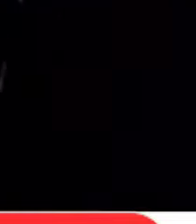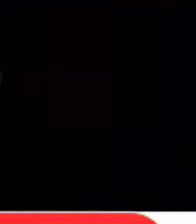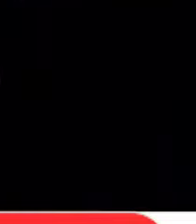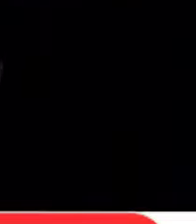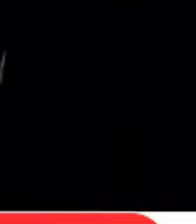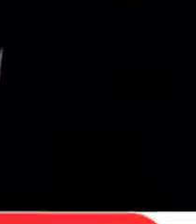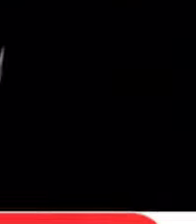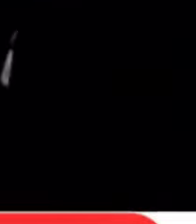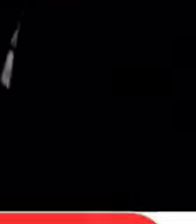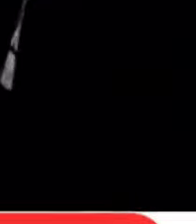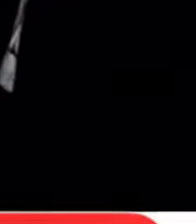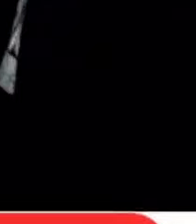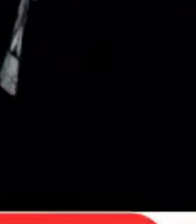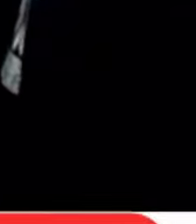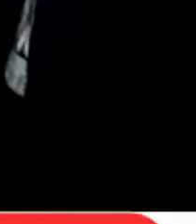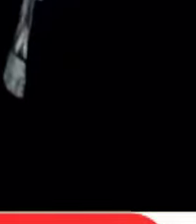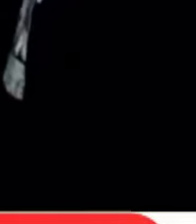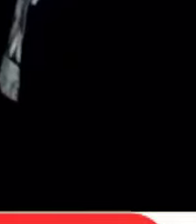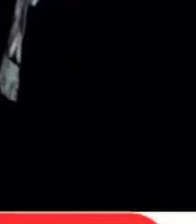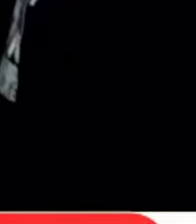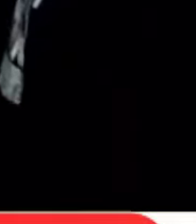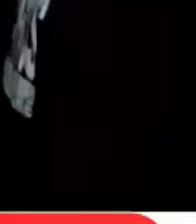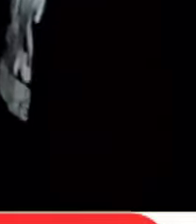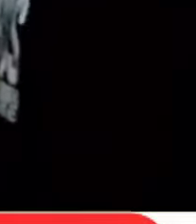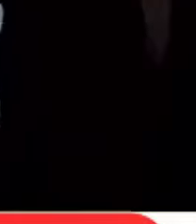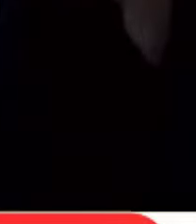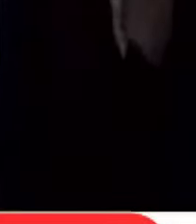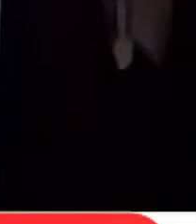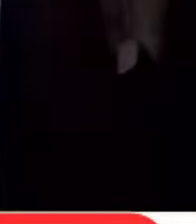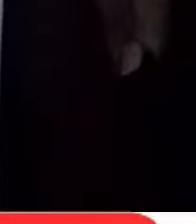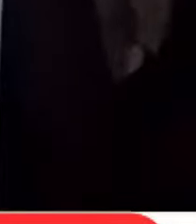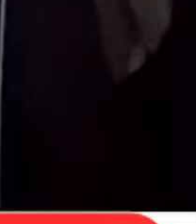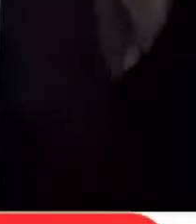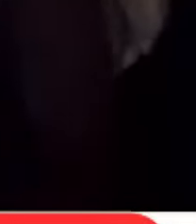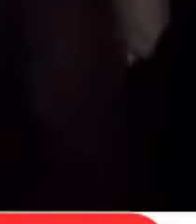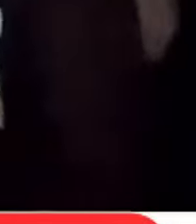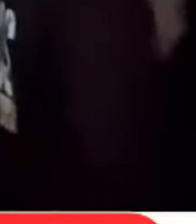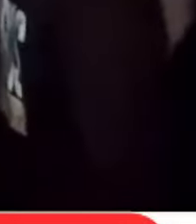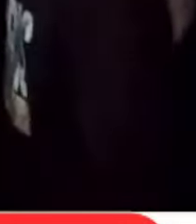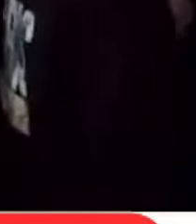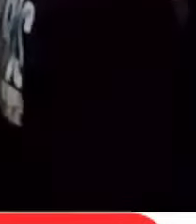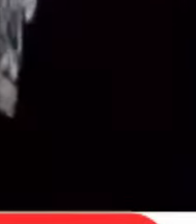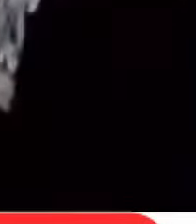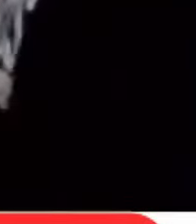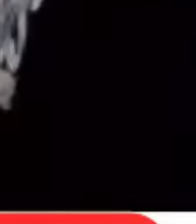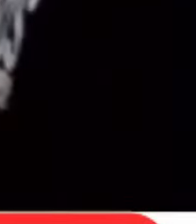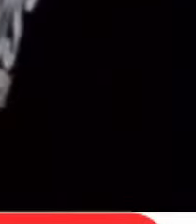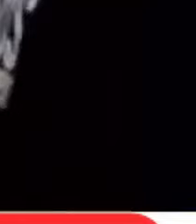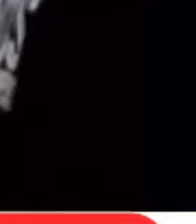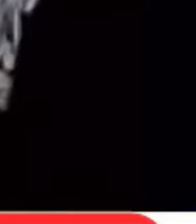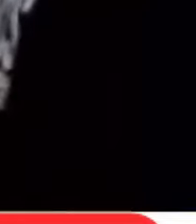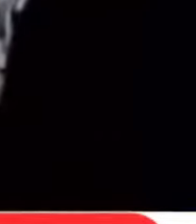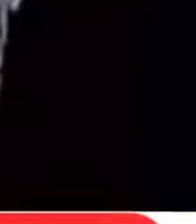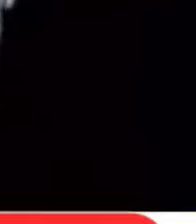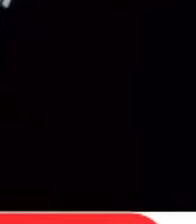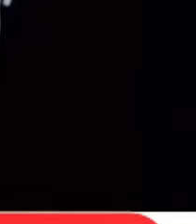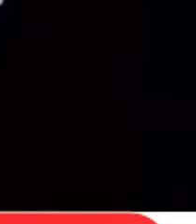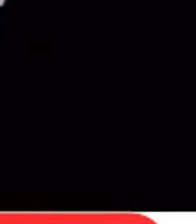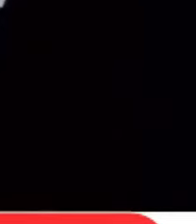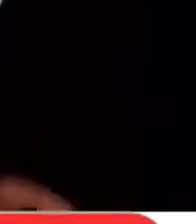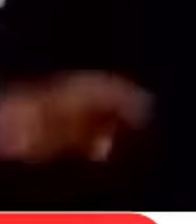and the regulations of the Kenha, where supposedly they are supposed to be using the Mutarakwa, Mai Mahiu, Naivasha, and